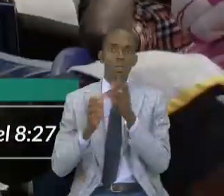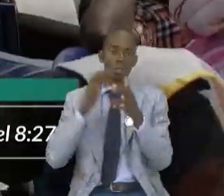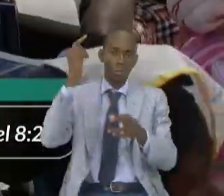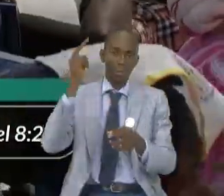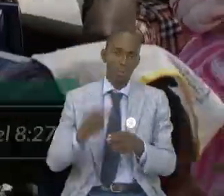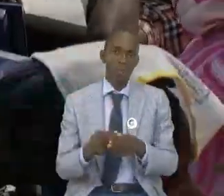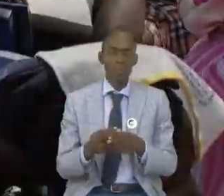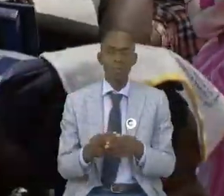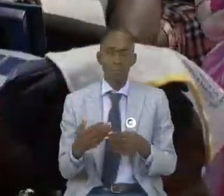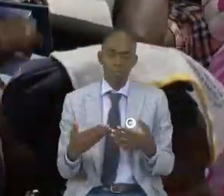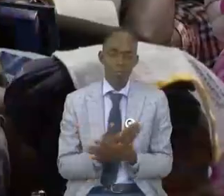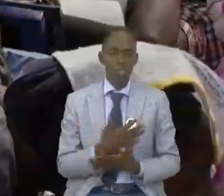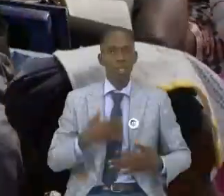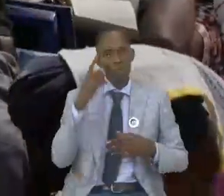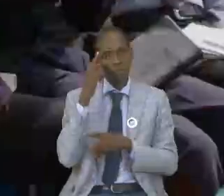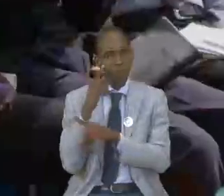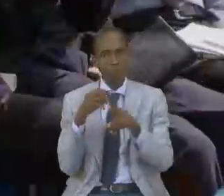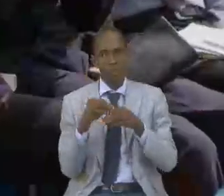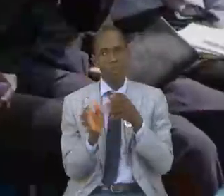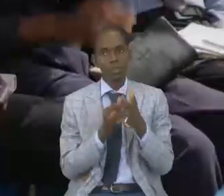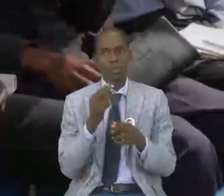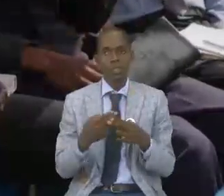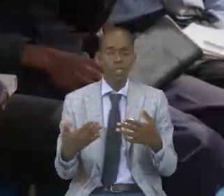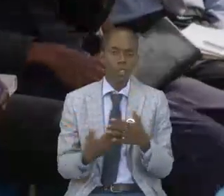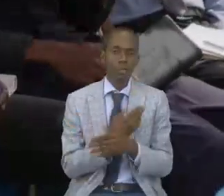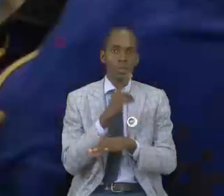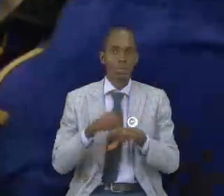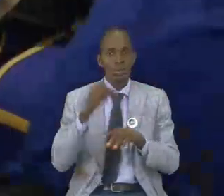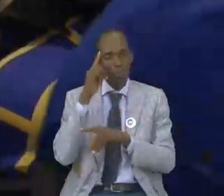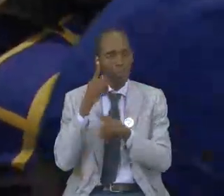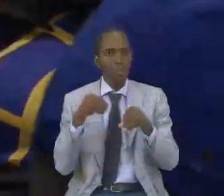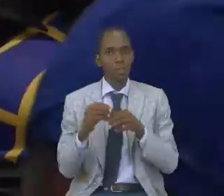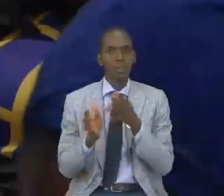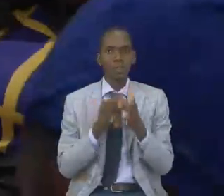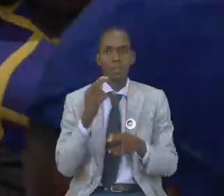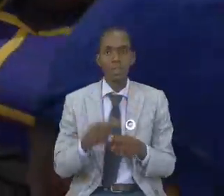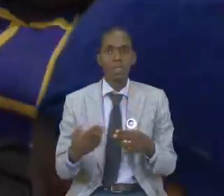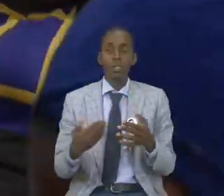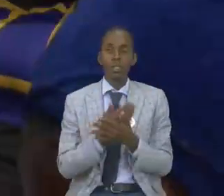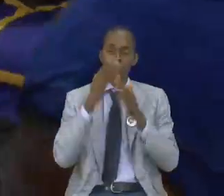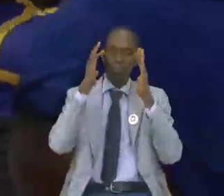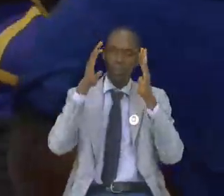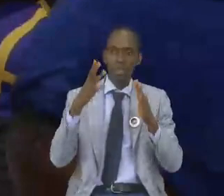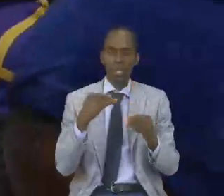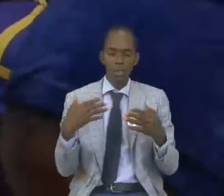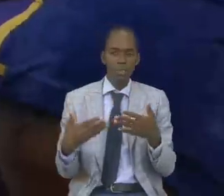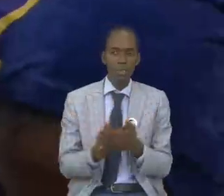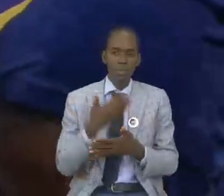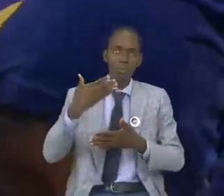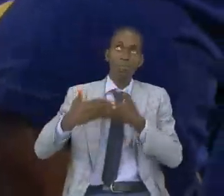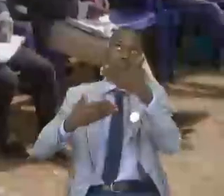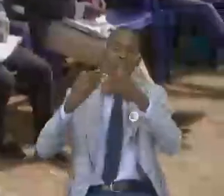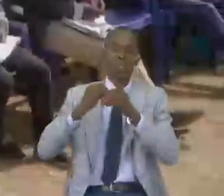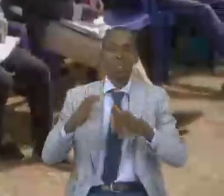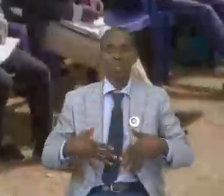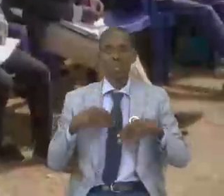New life, new nature, new focus, and new progress in your life in